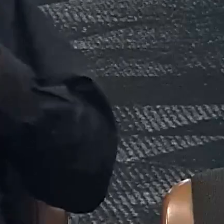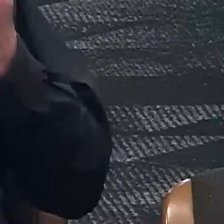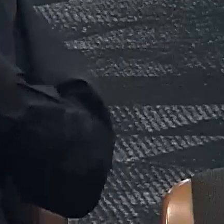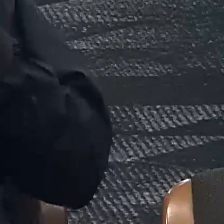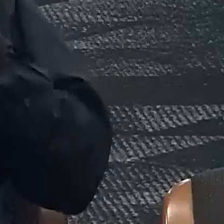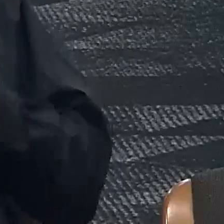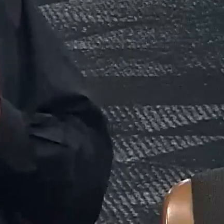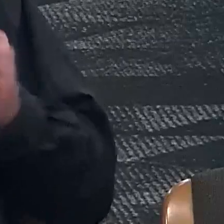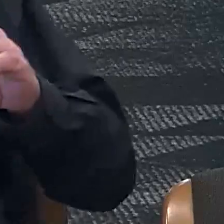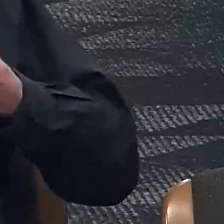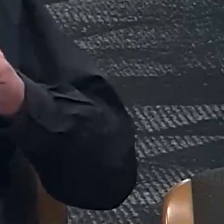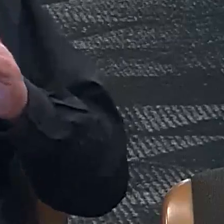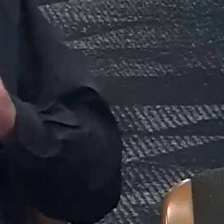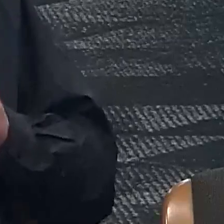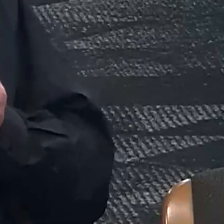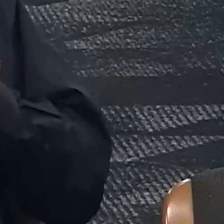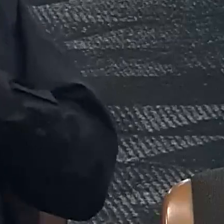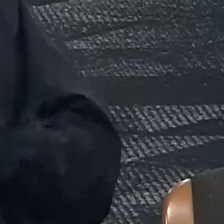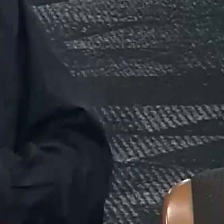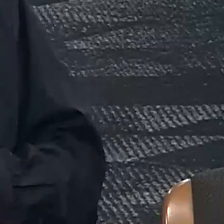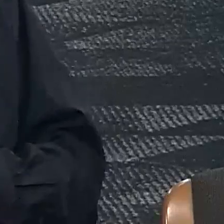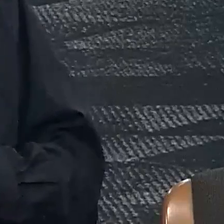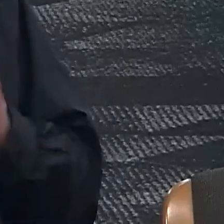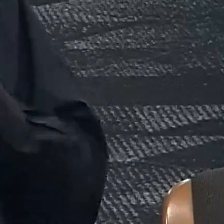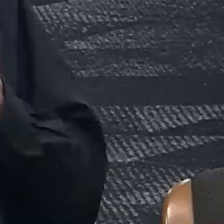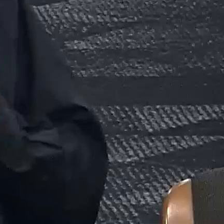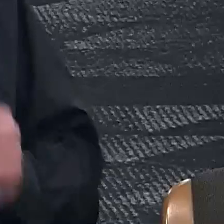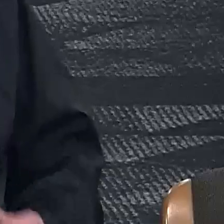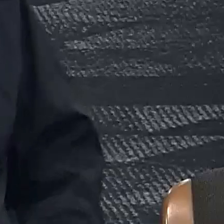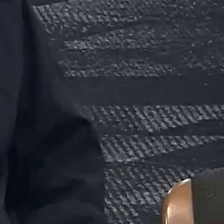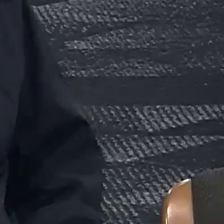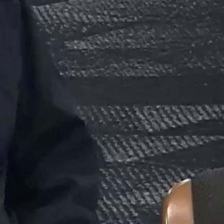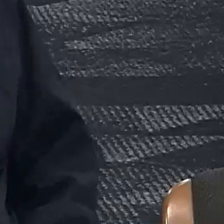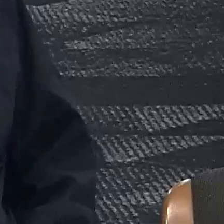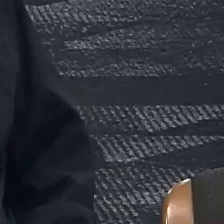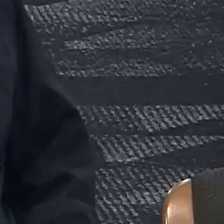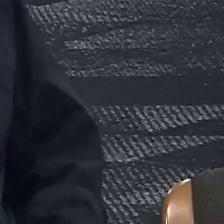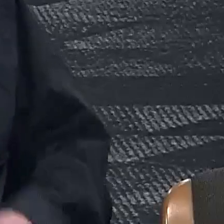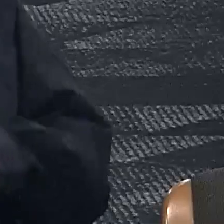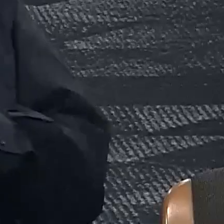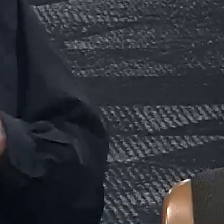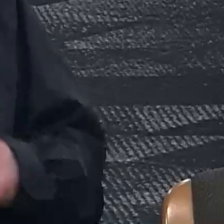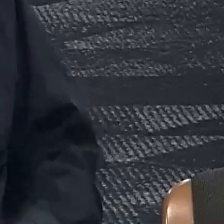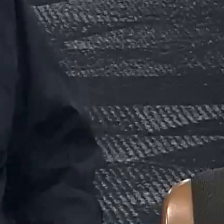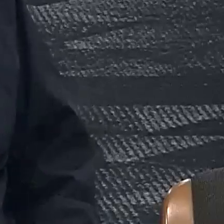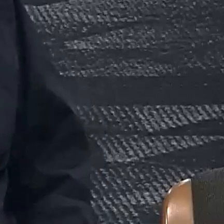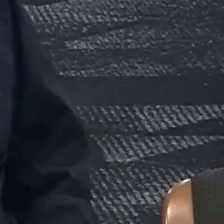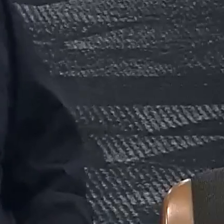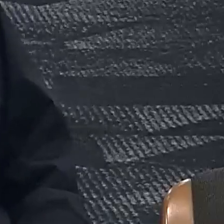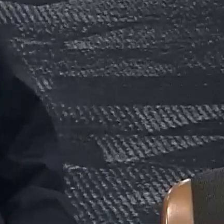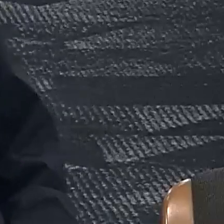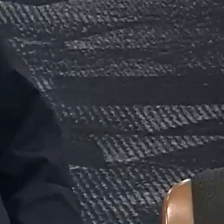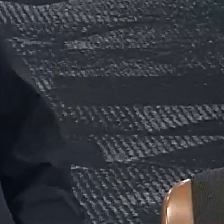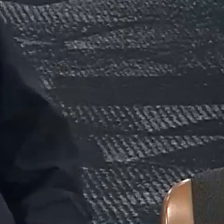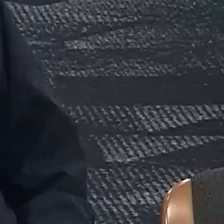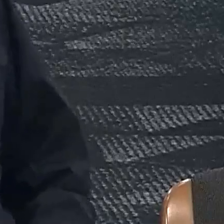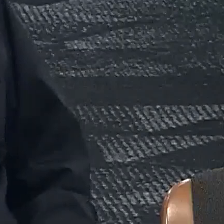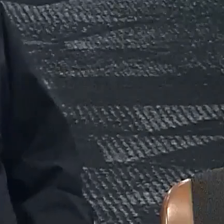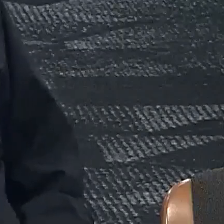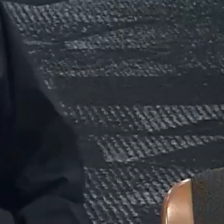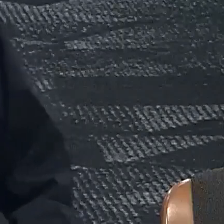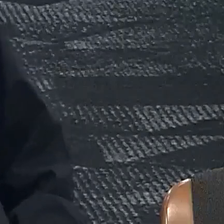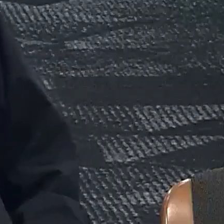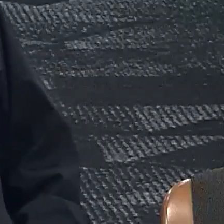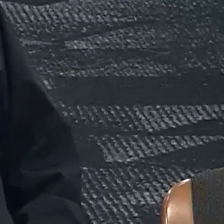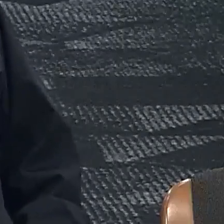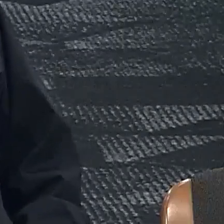be able to know all the information and have full access to everyone and, you know, continue to have the equality we deserve. Thank you for listening